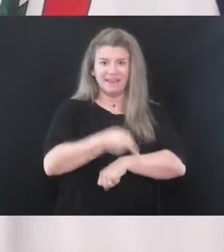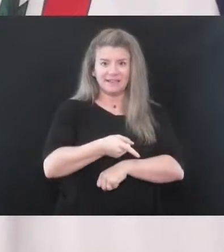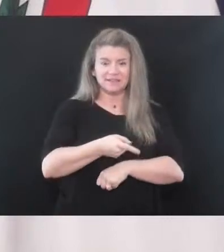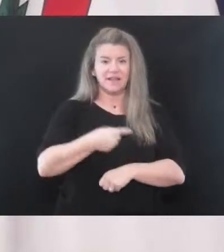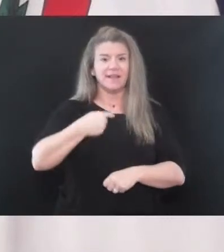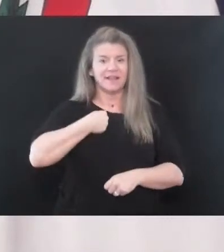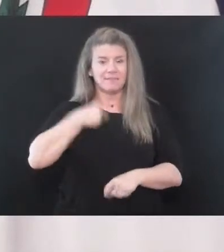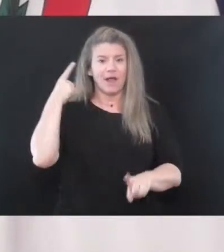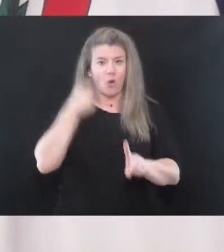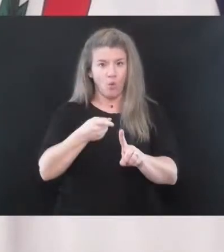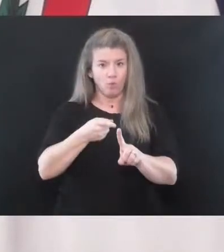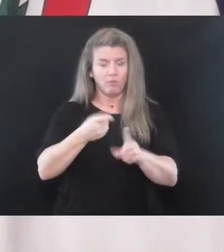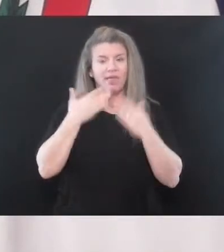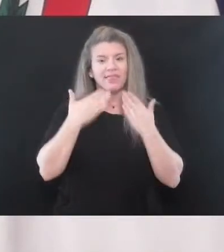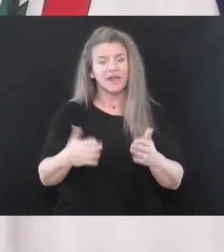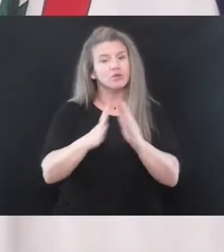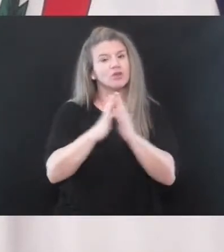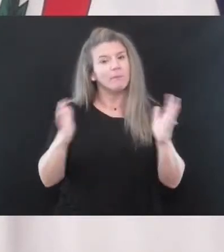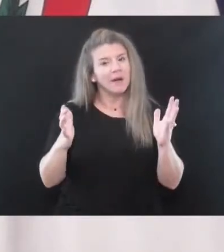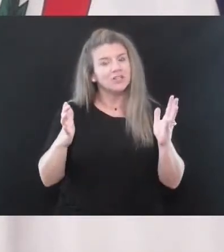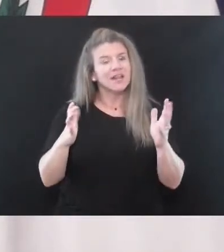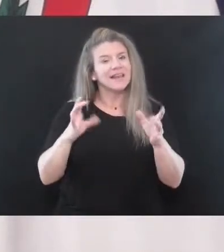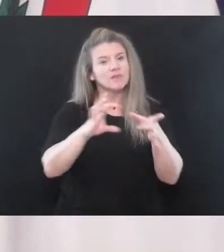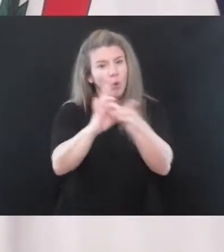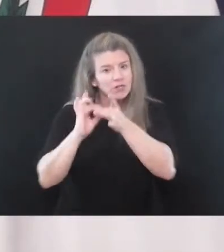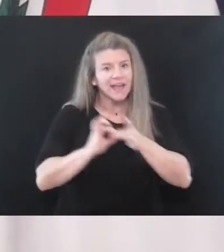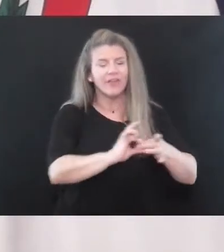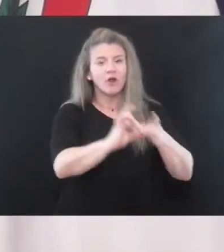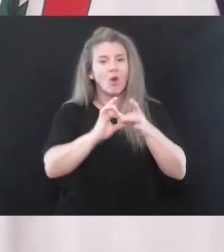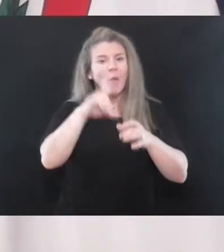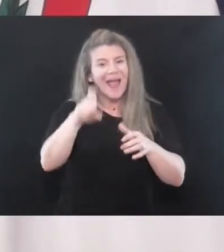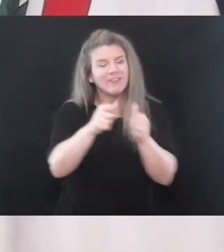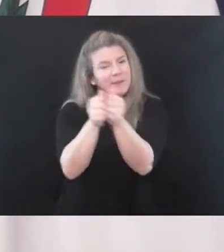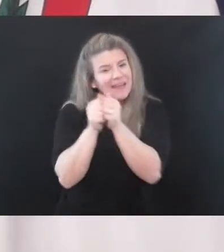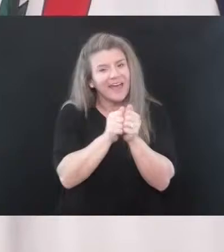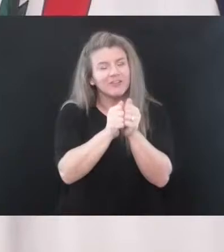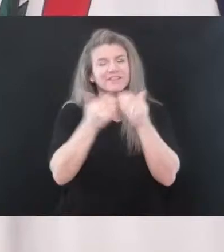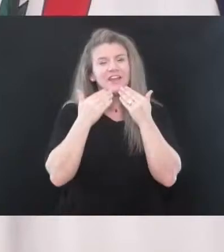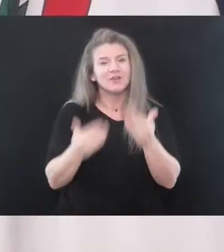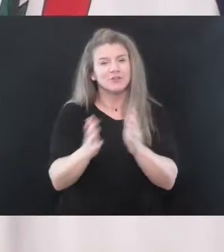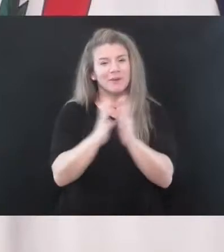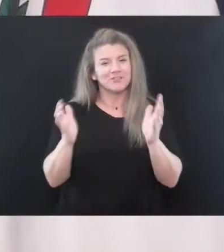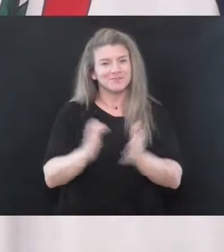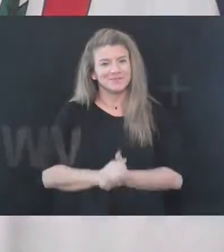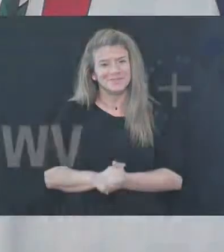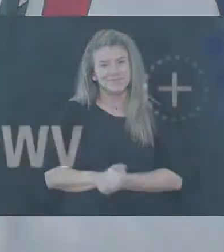to do. Thank you so much. Let's pull the rope. We've got to pull it together, everybody. Thank y'all.